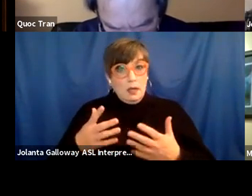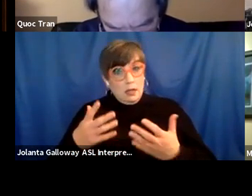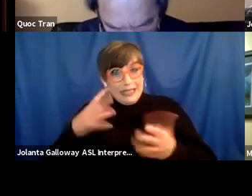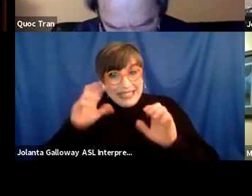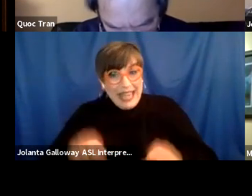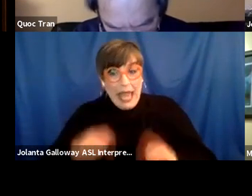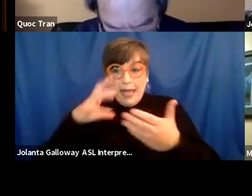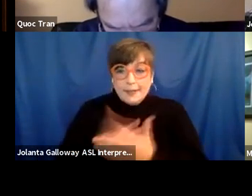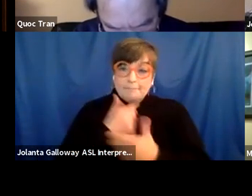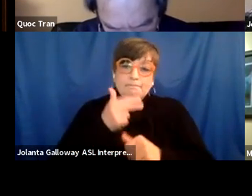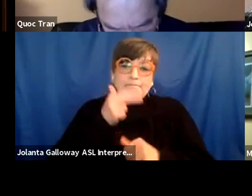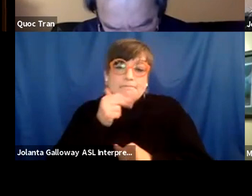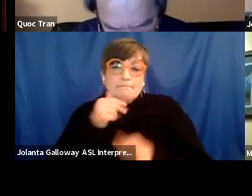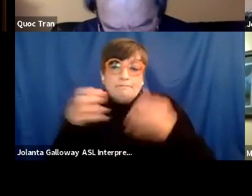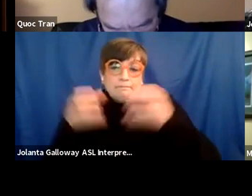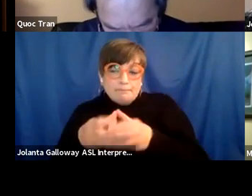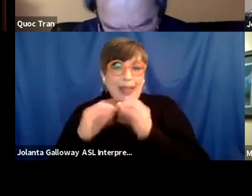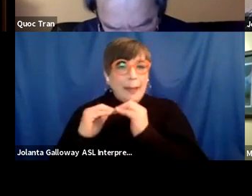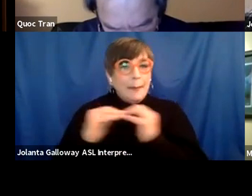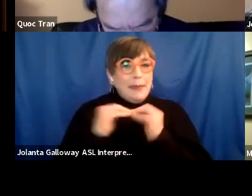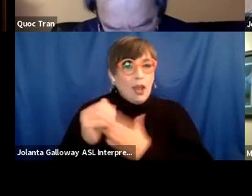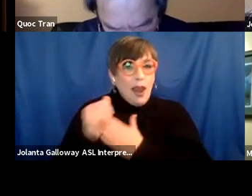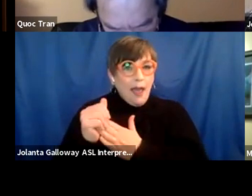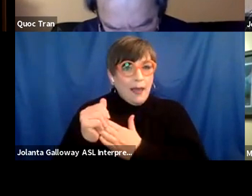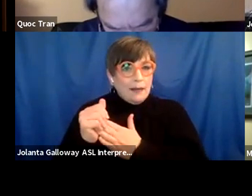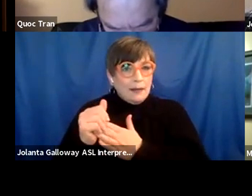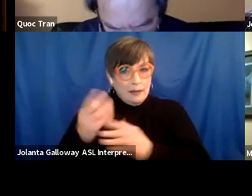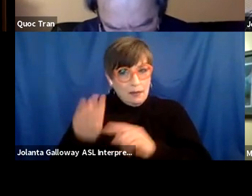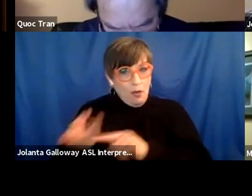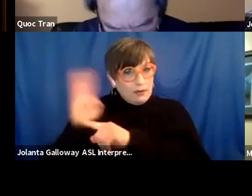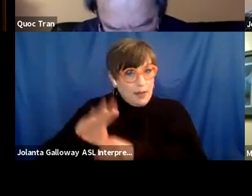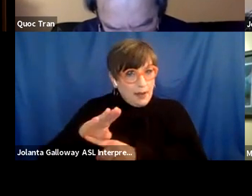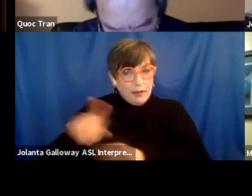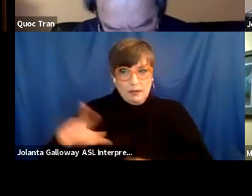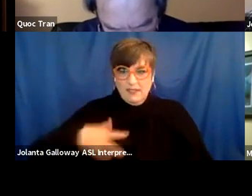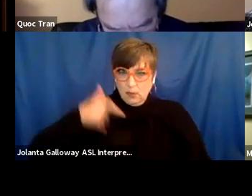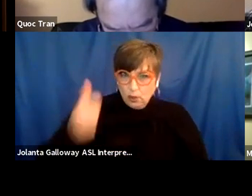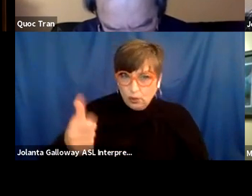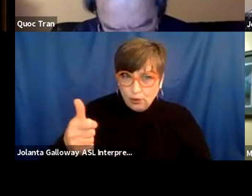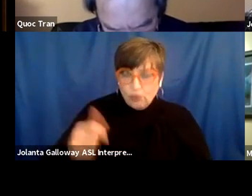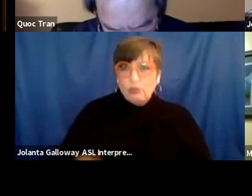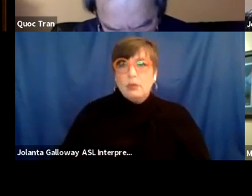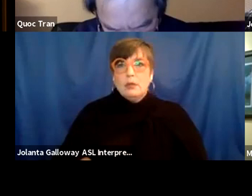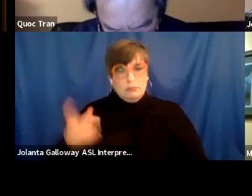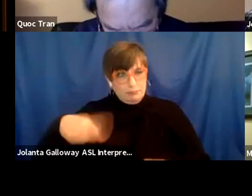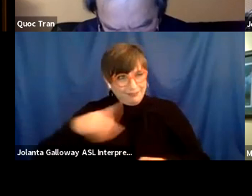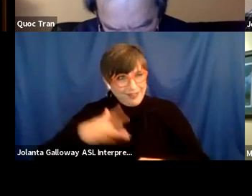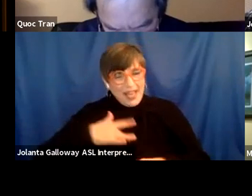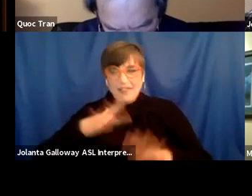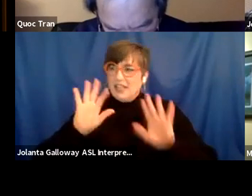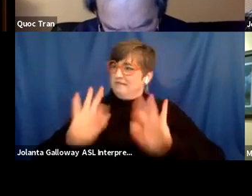small peer-led groups throughout the day. And that feels good to them, and that they're able to connect with their